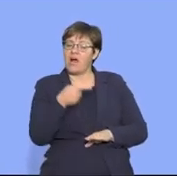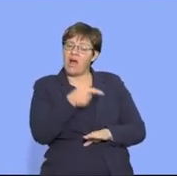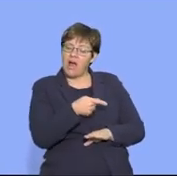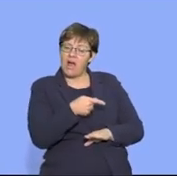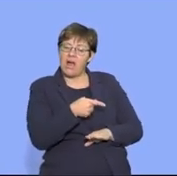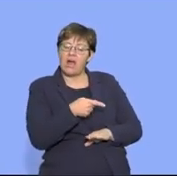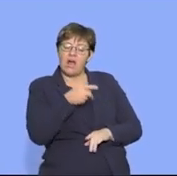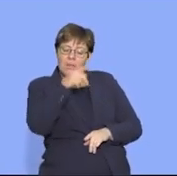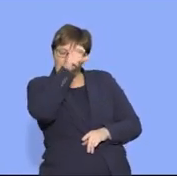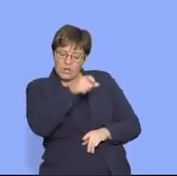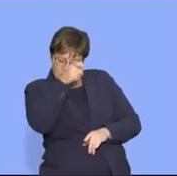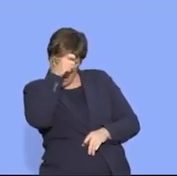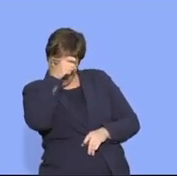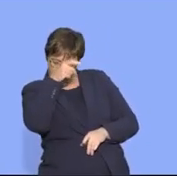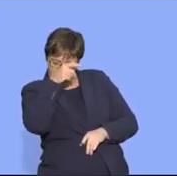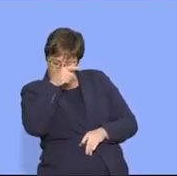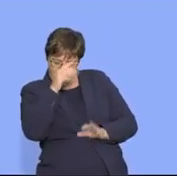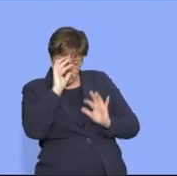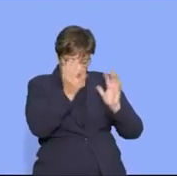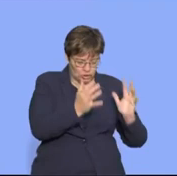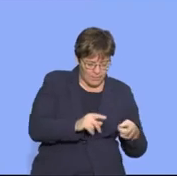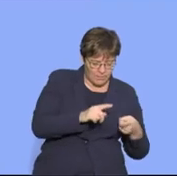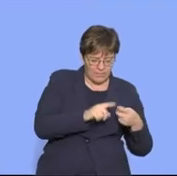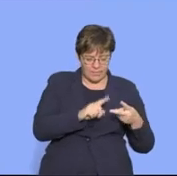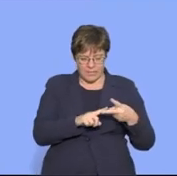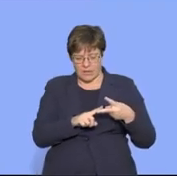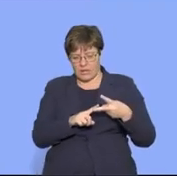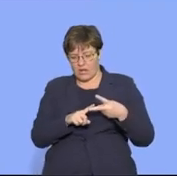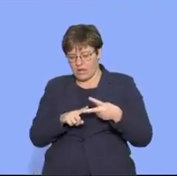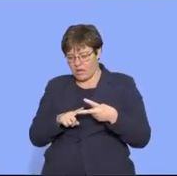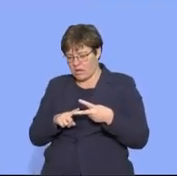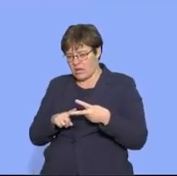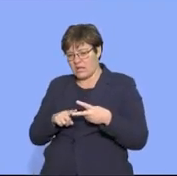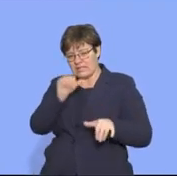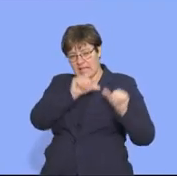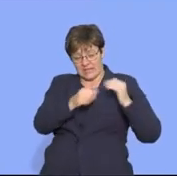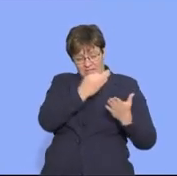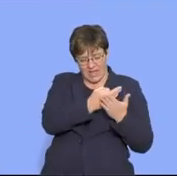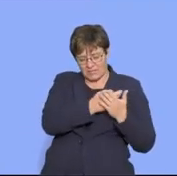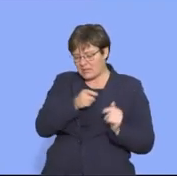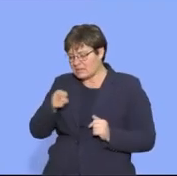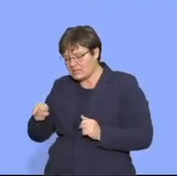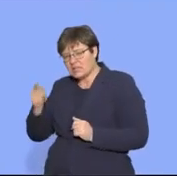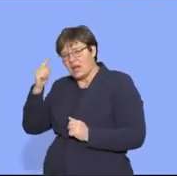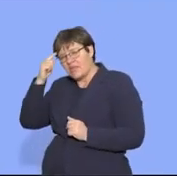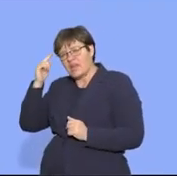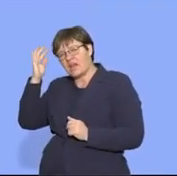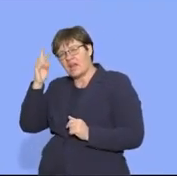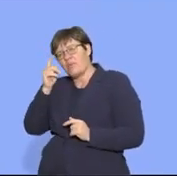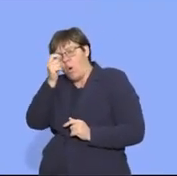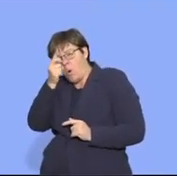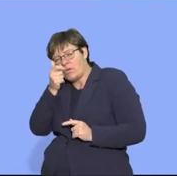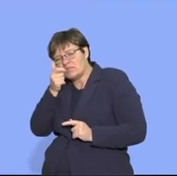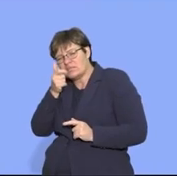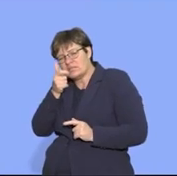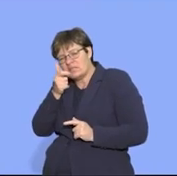all based on what the paleontologists think, whereas the shape of the animal is based on scientific fact.